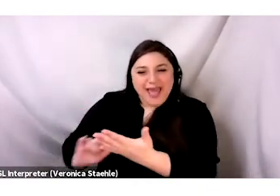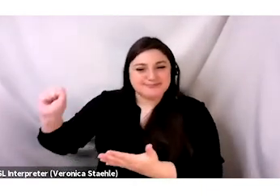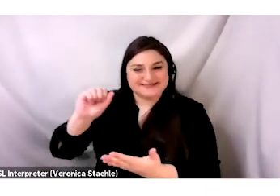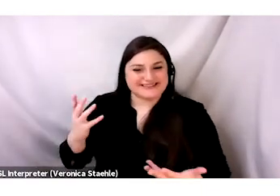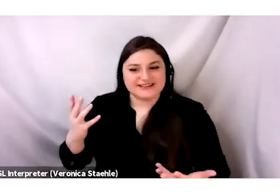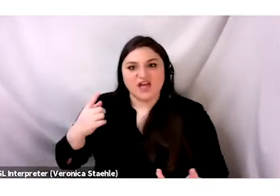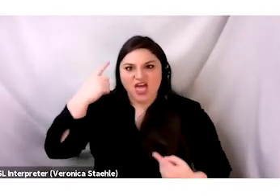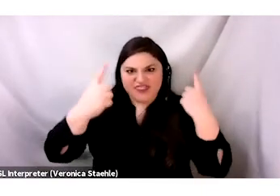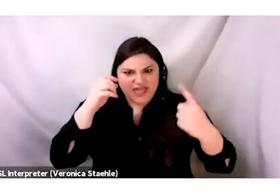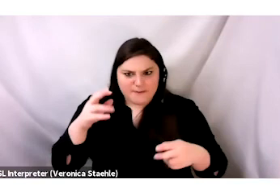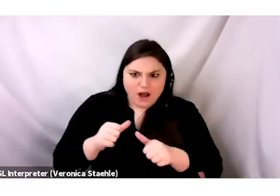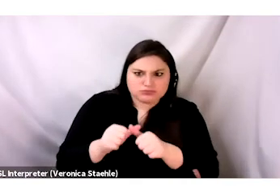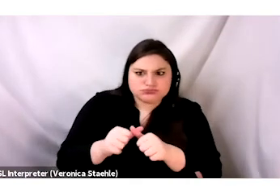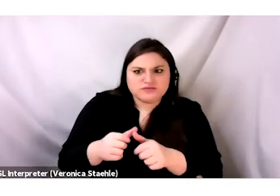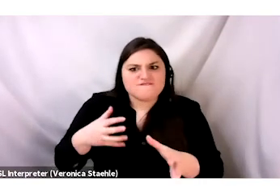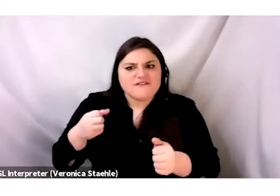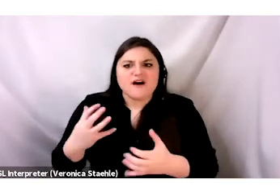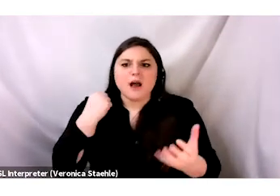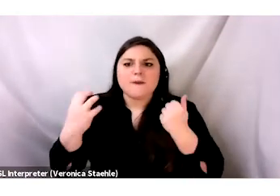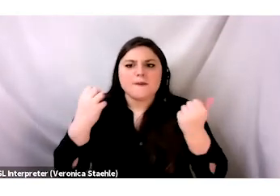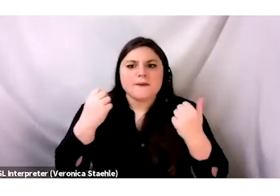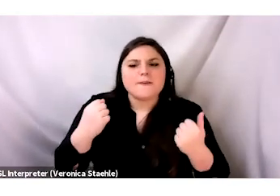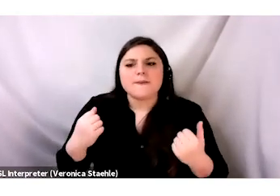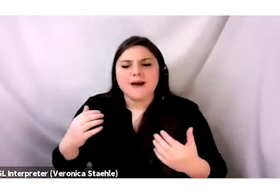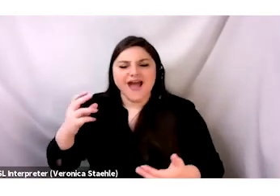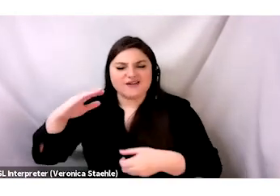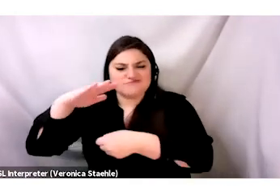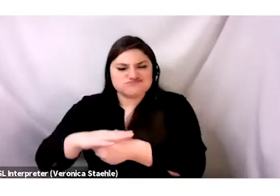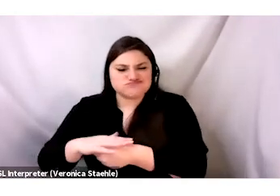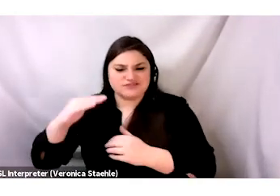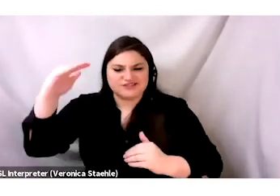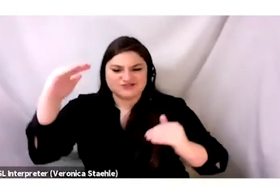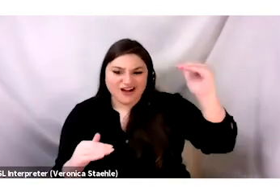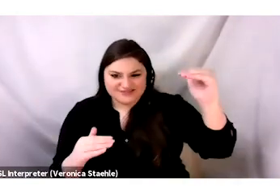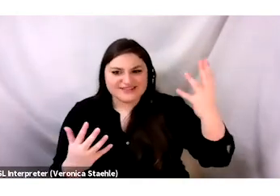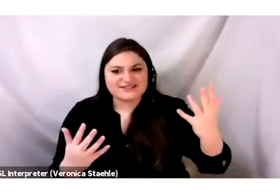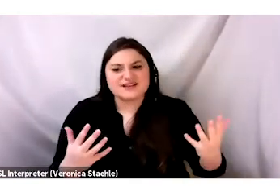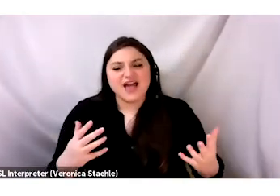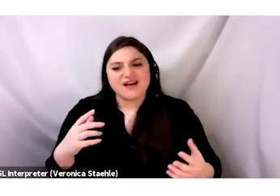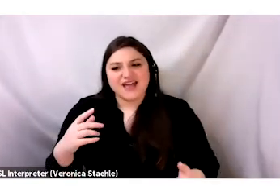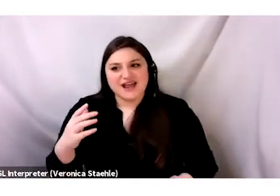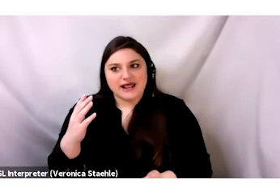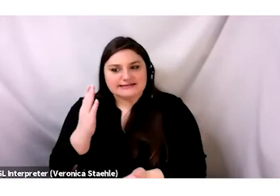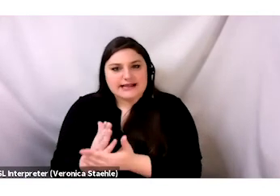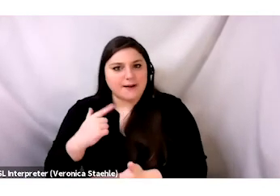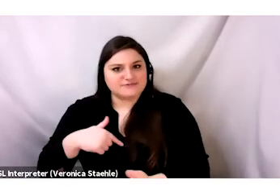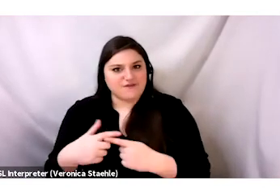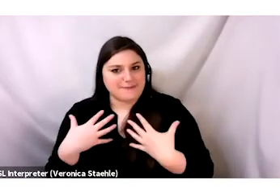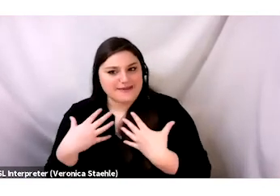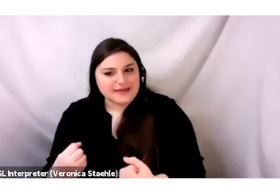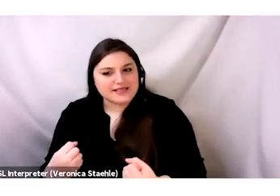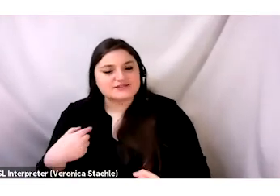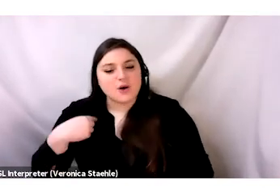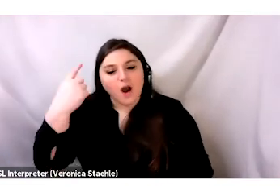that's reflected in hyper consumptionism and injustice, and how to start healing. I'm curious about how you think